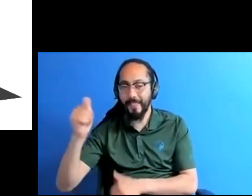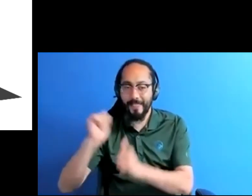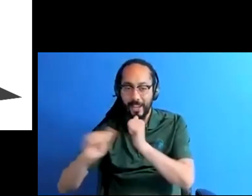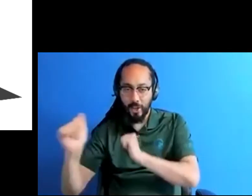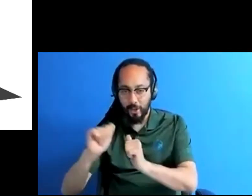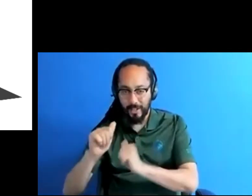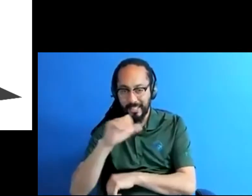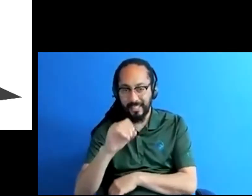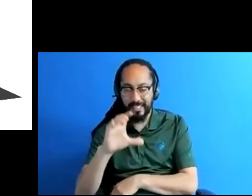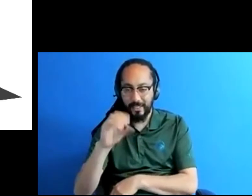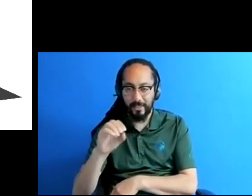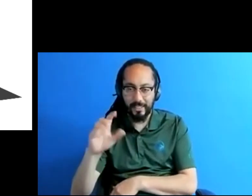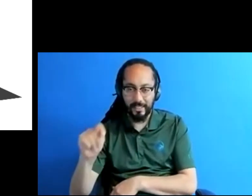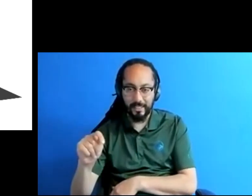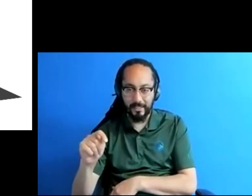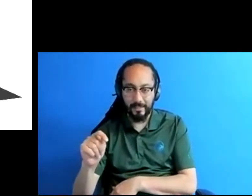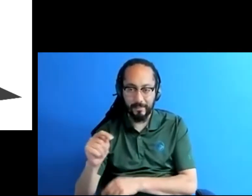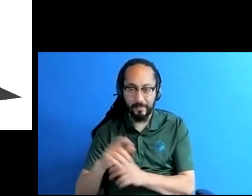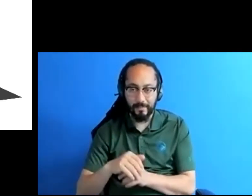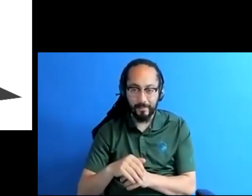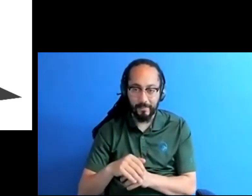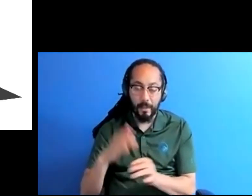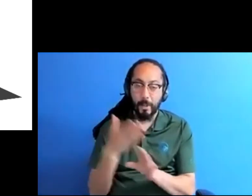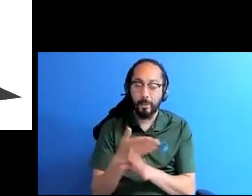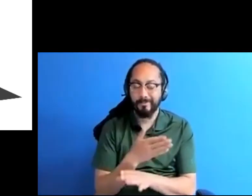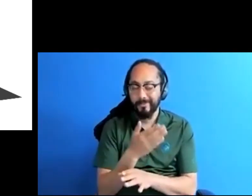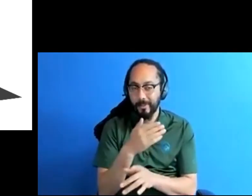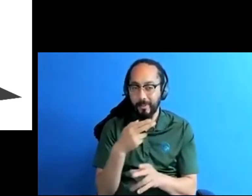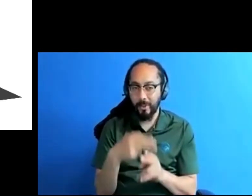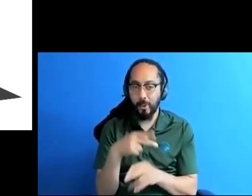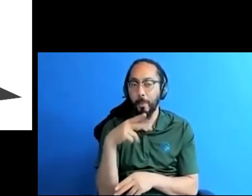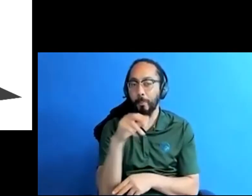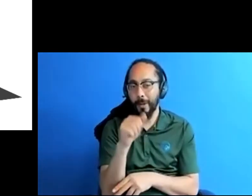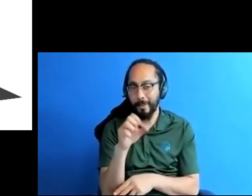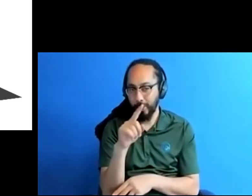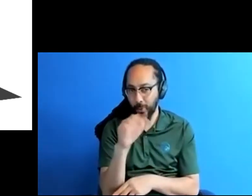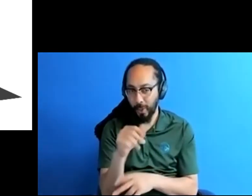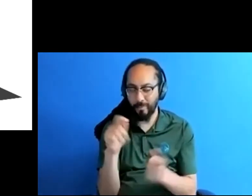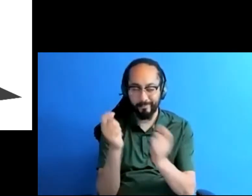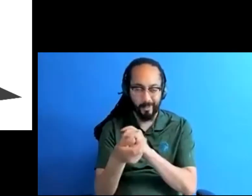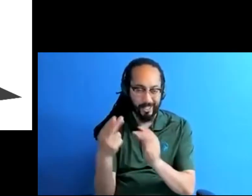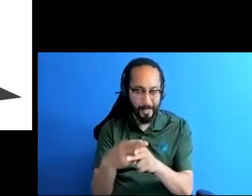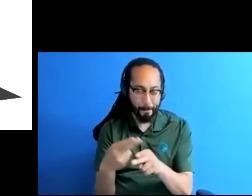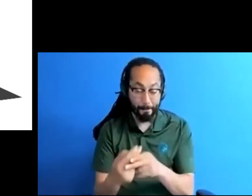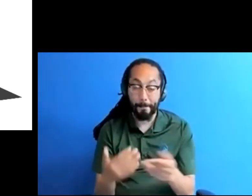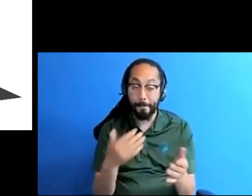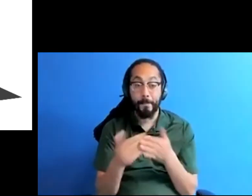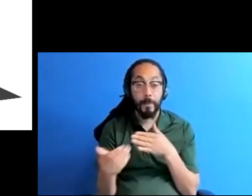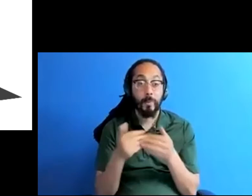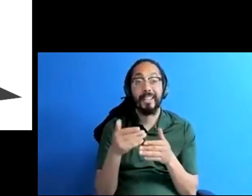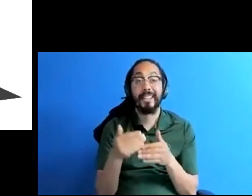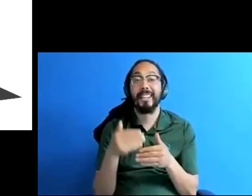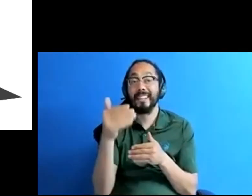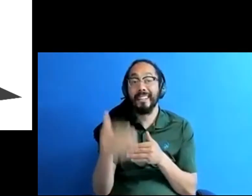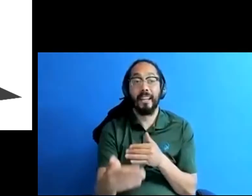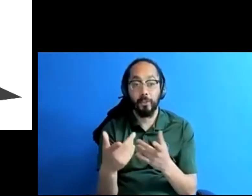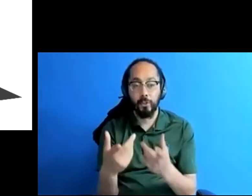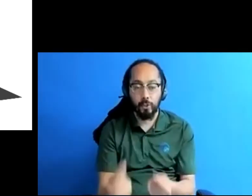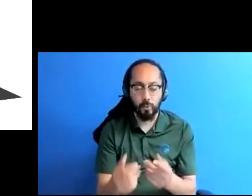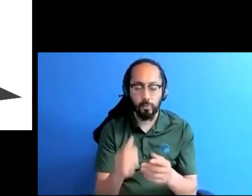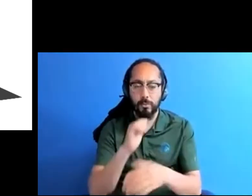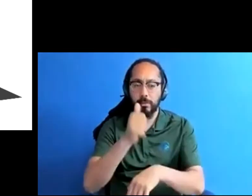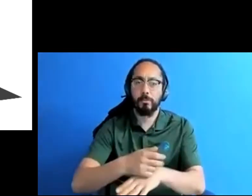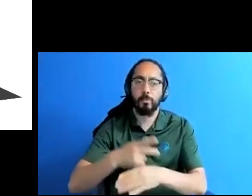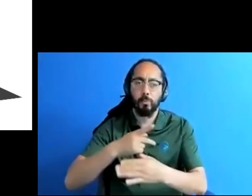and no. The Prima Studio at the National Ballet. The next phase of this is now trying to put programs together to figure out how we can